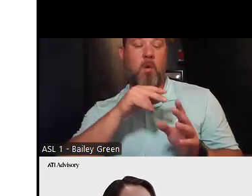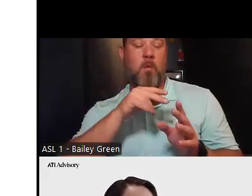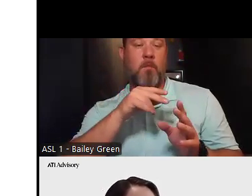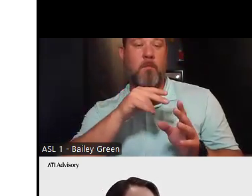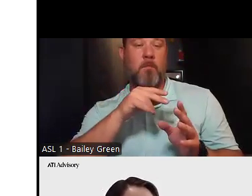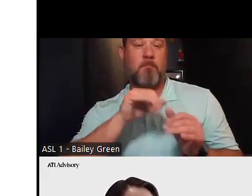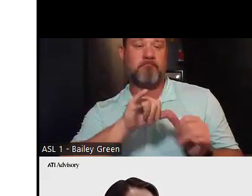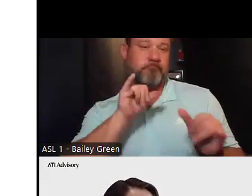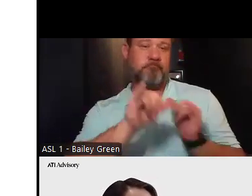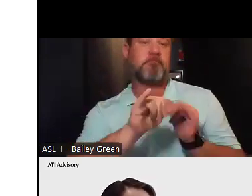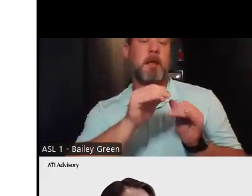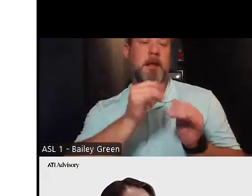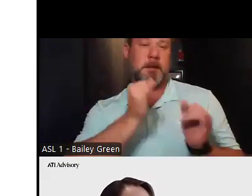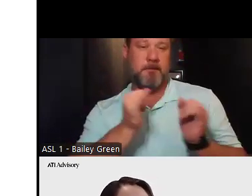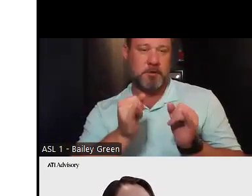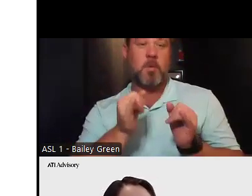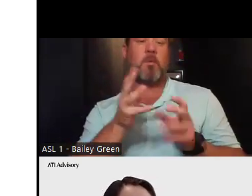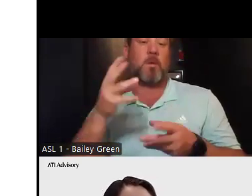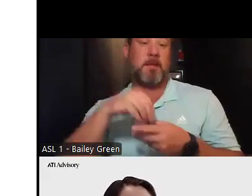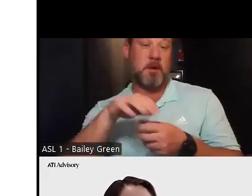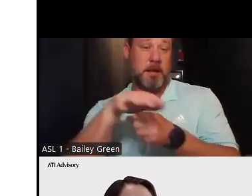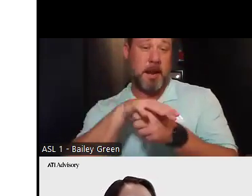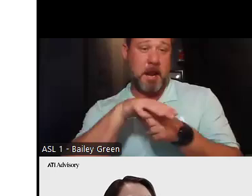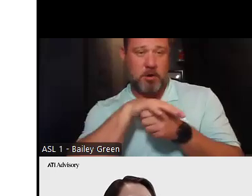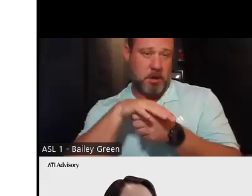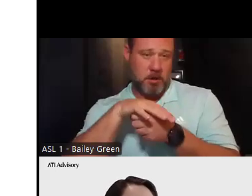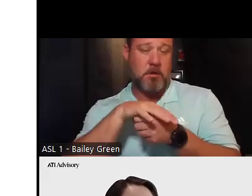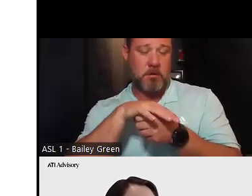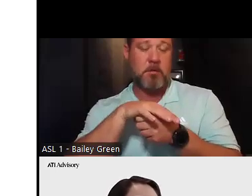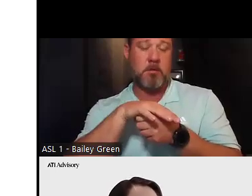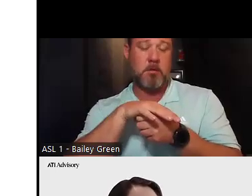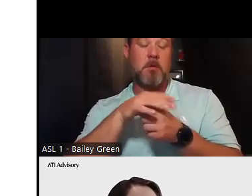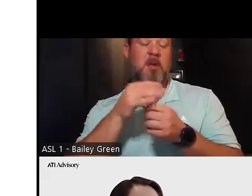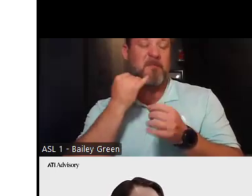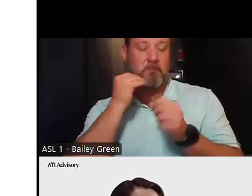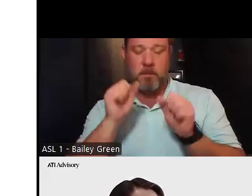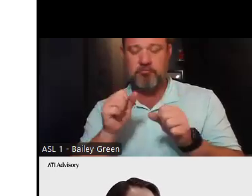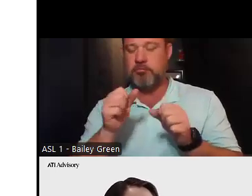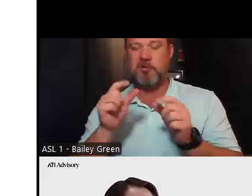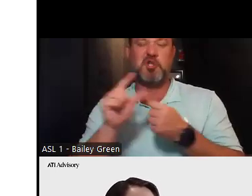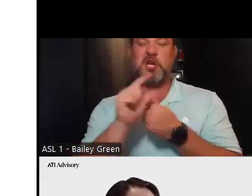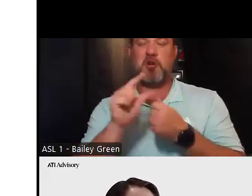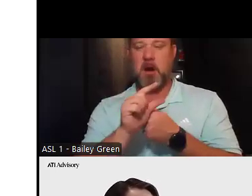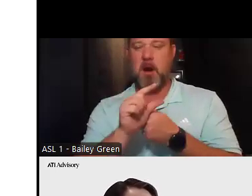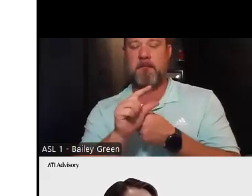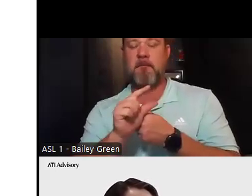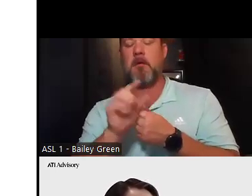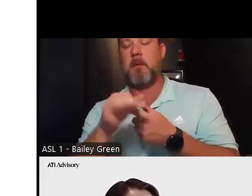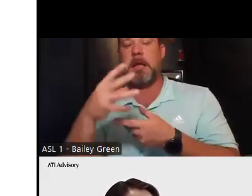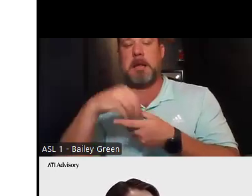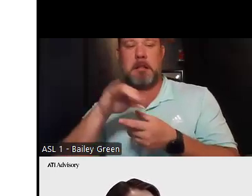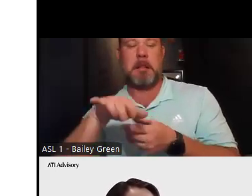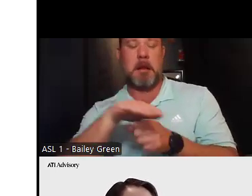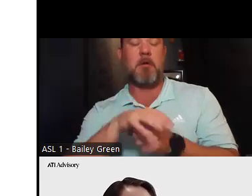would reside within a service model area, assuming this model was potentially geographic based, they would need to be within that